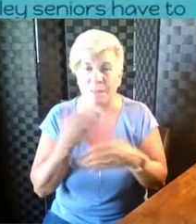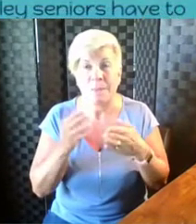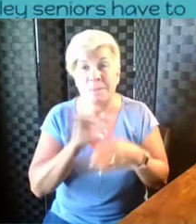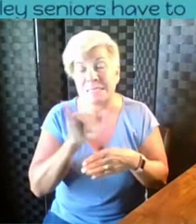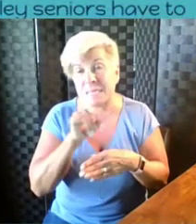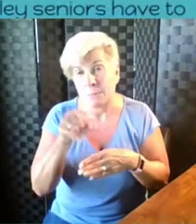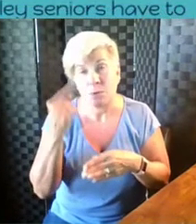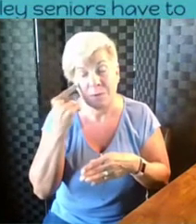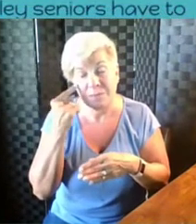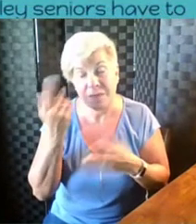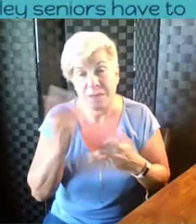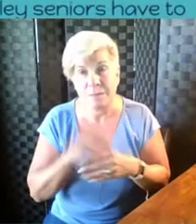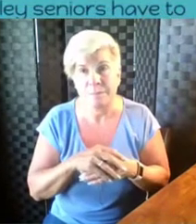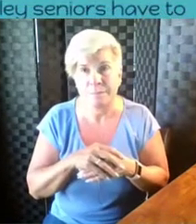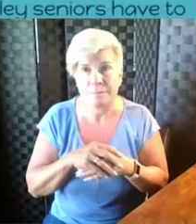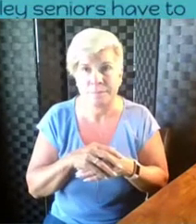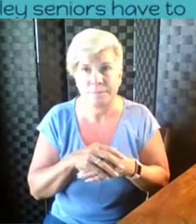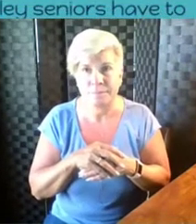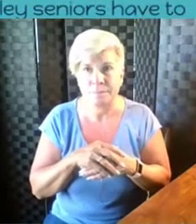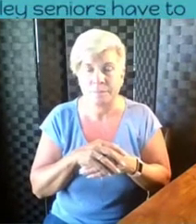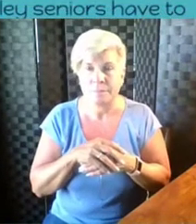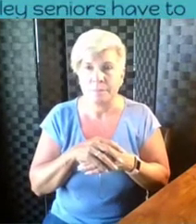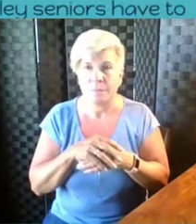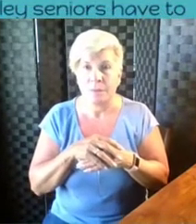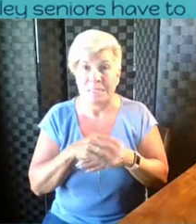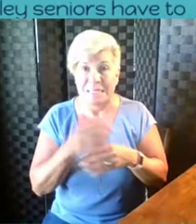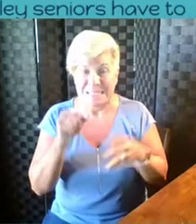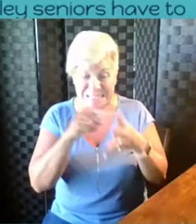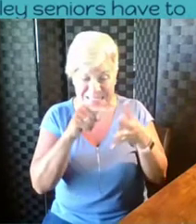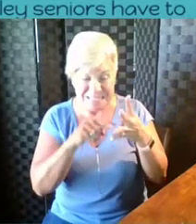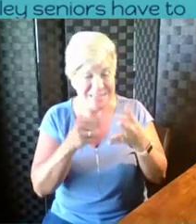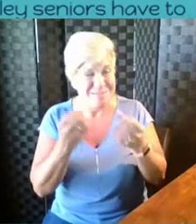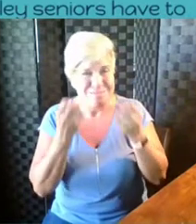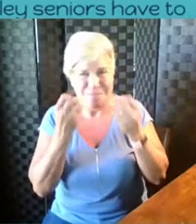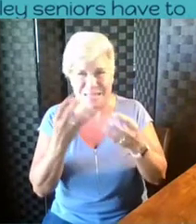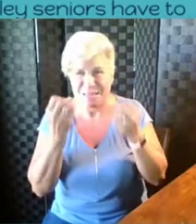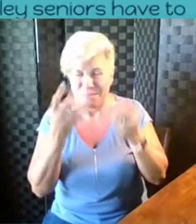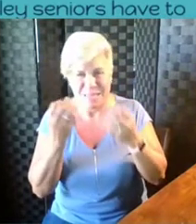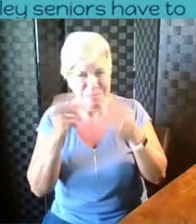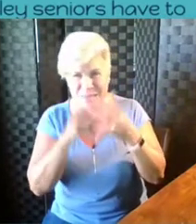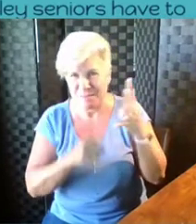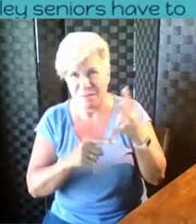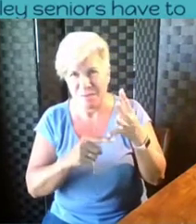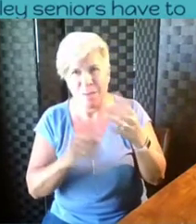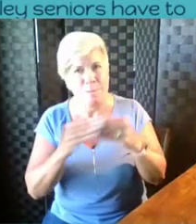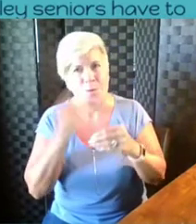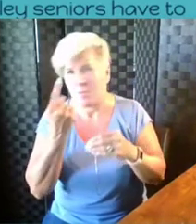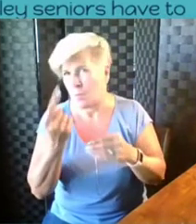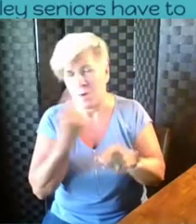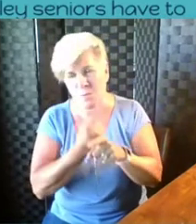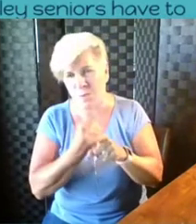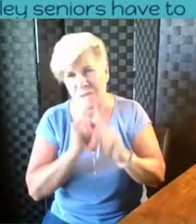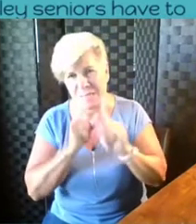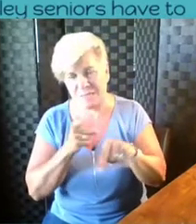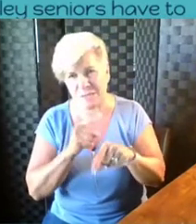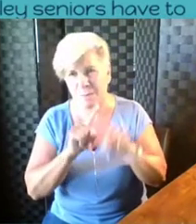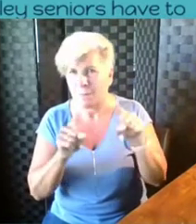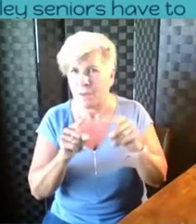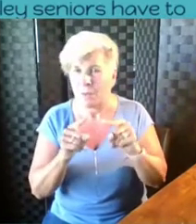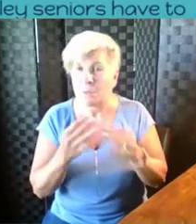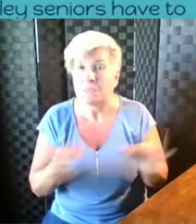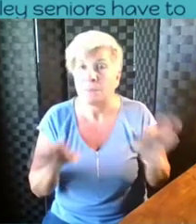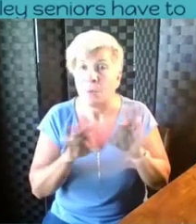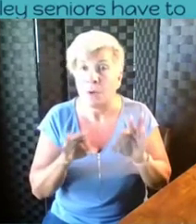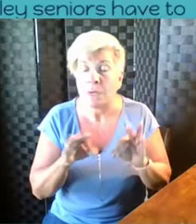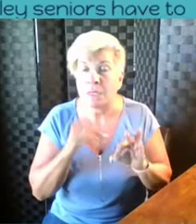a little different than what you were thinking. Again, when it comes to key details, there's often more than one correct answer, but what matters